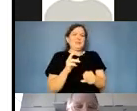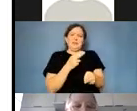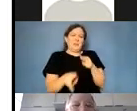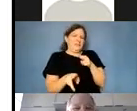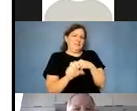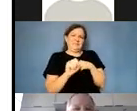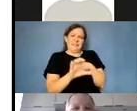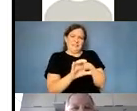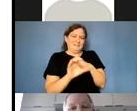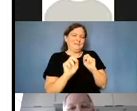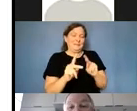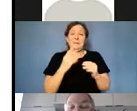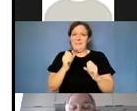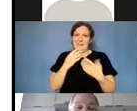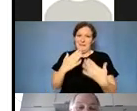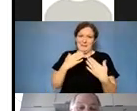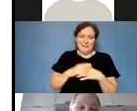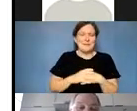seconds. Okay, thank you. So yeah,